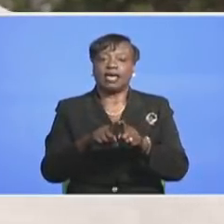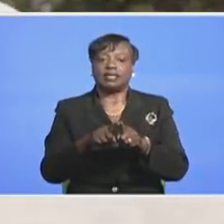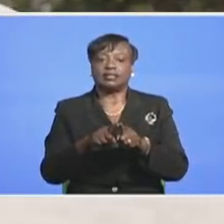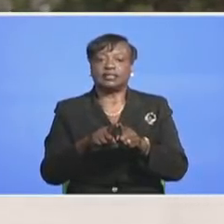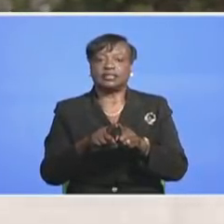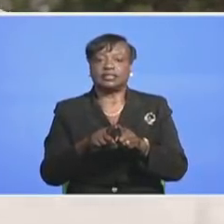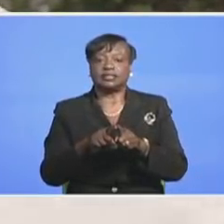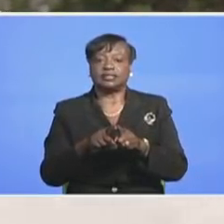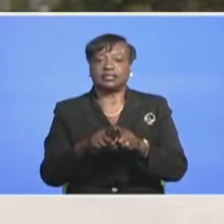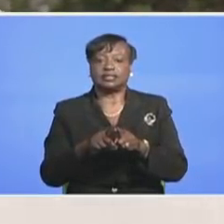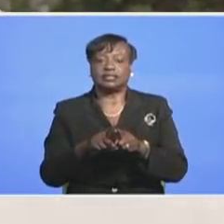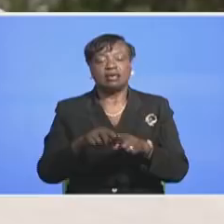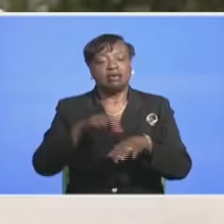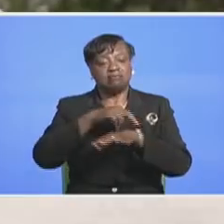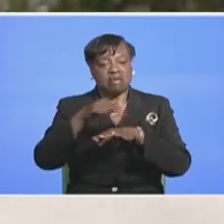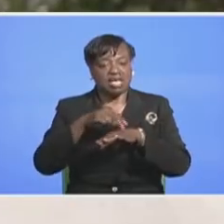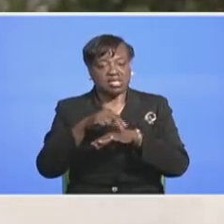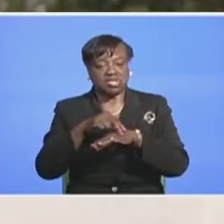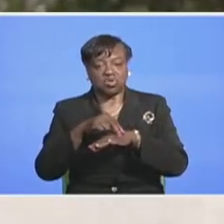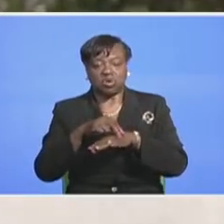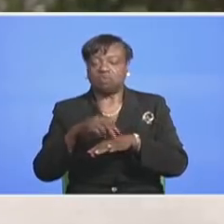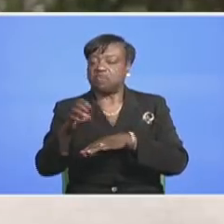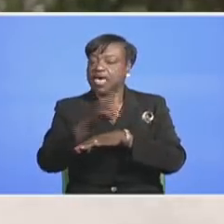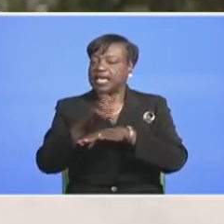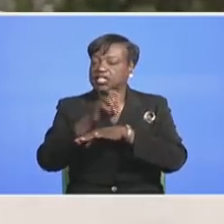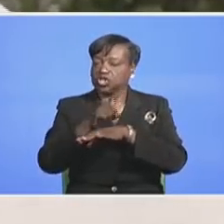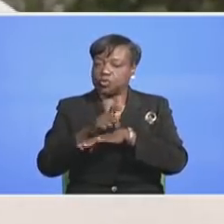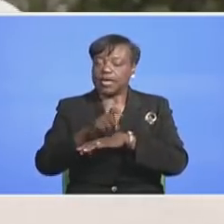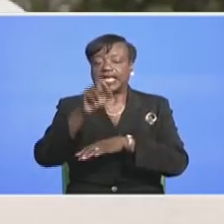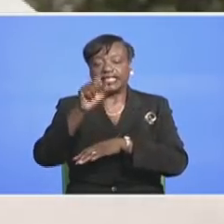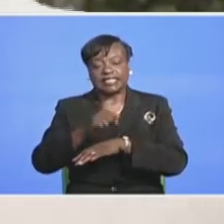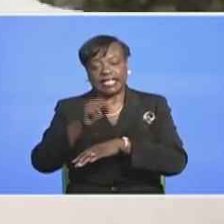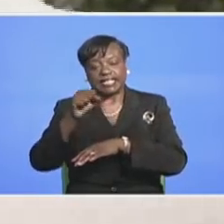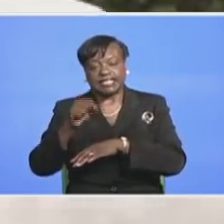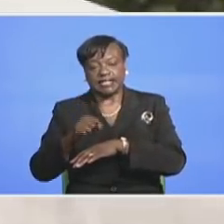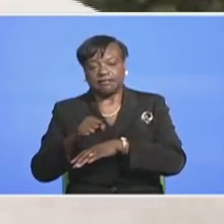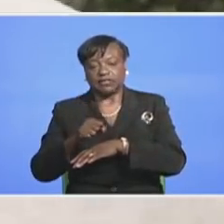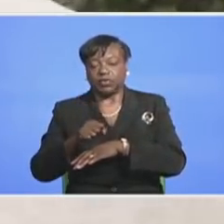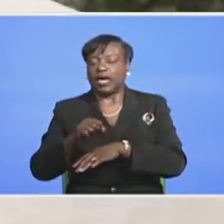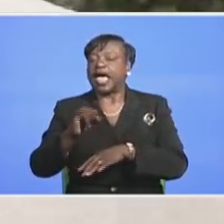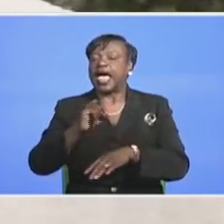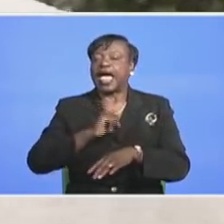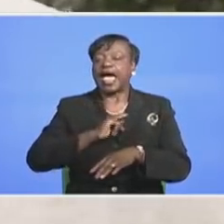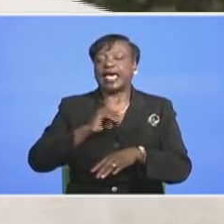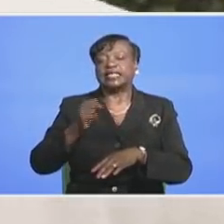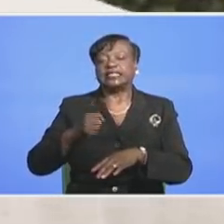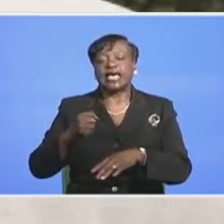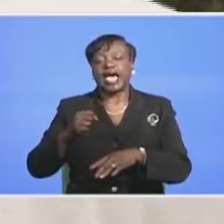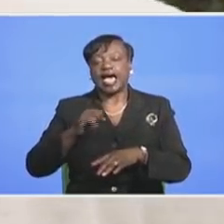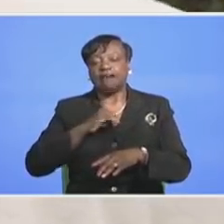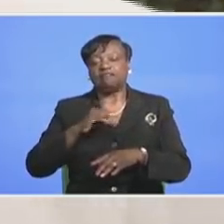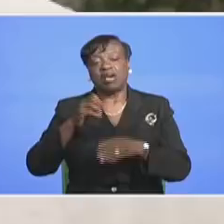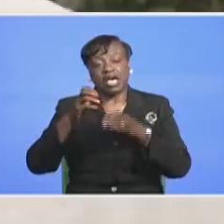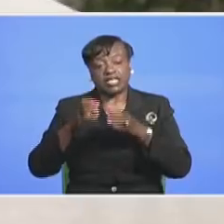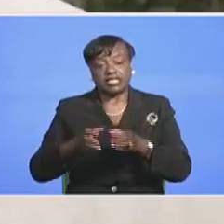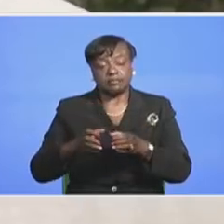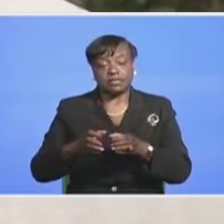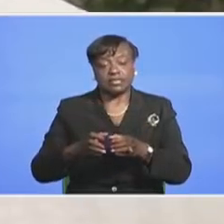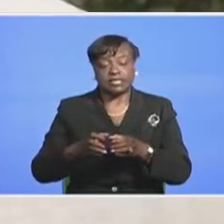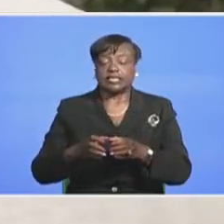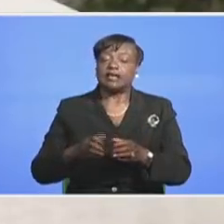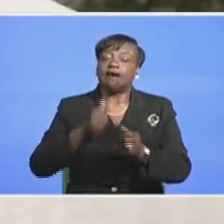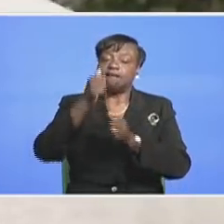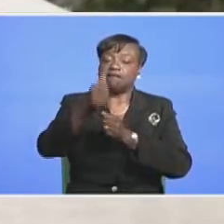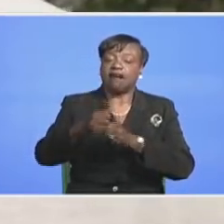but also as far as Nassau, Exuma, San Salvador. I supply. I have customers as far as San Salvador,